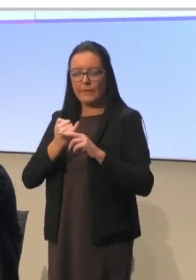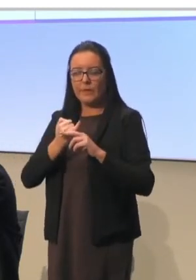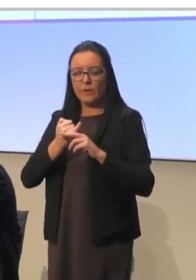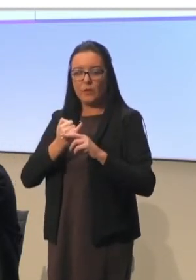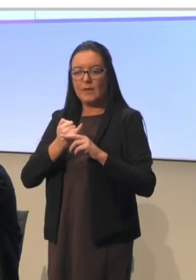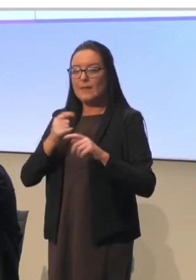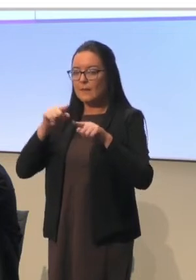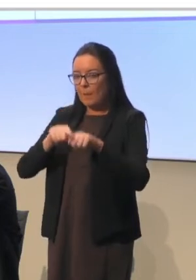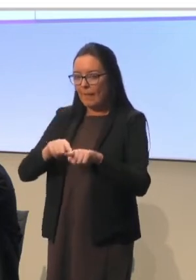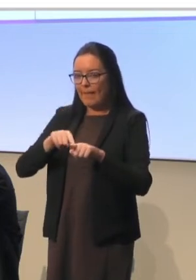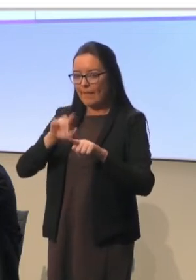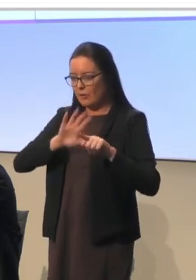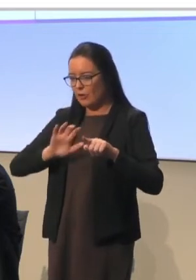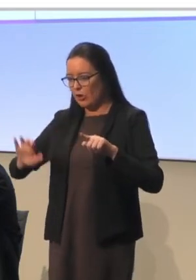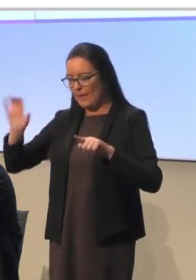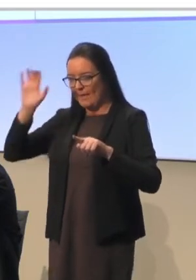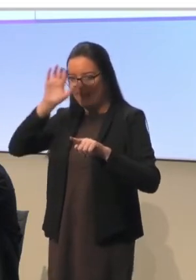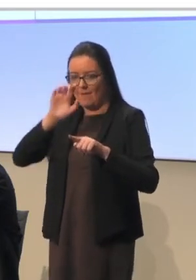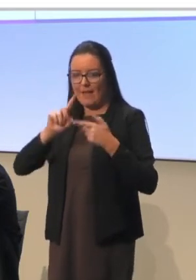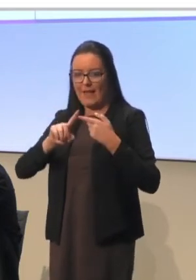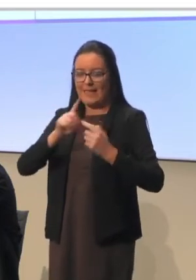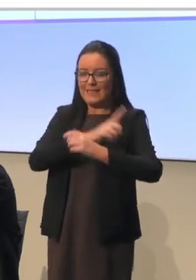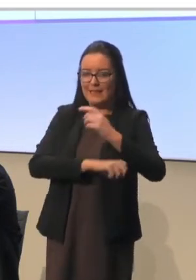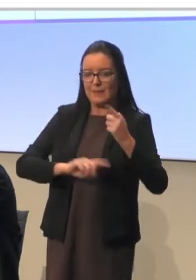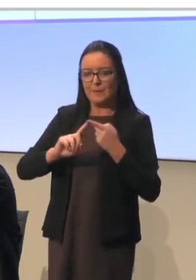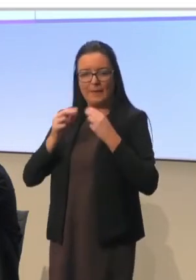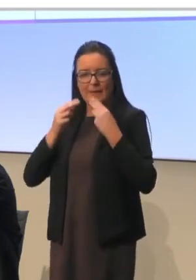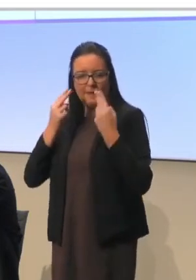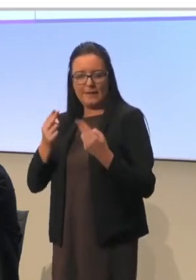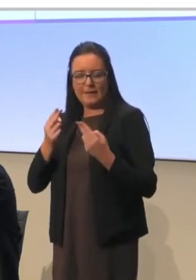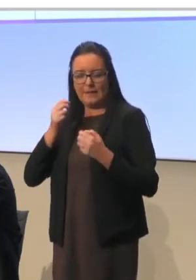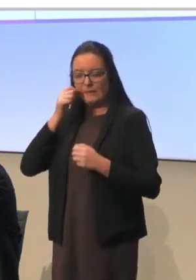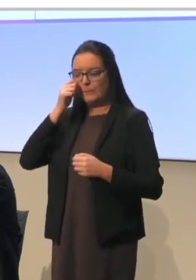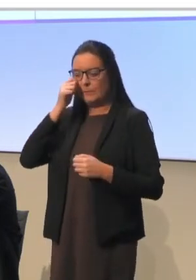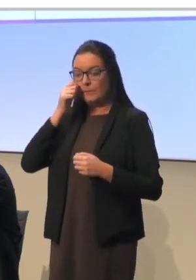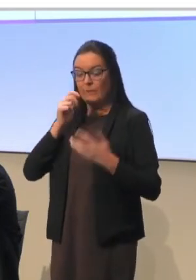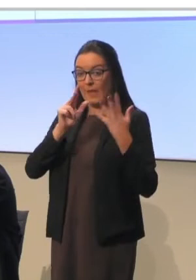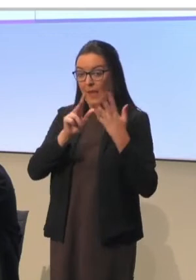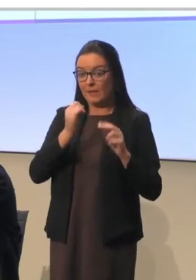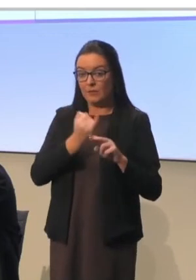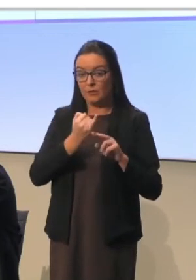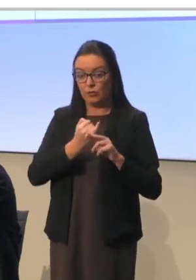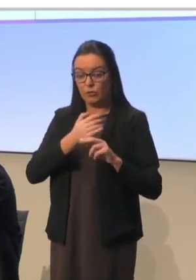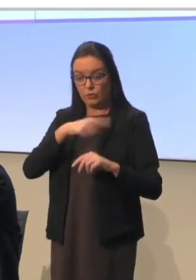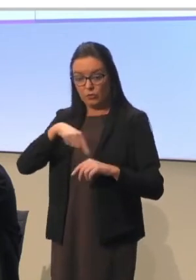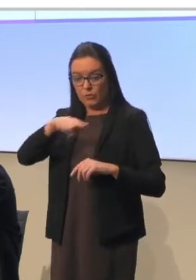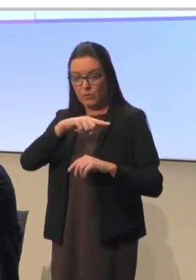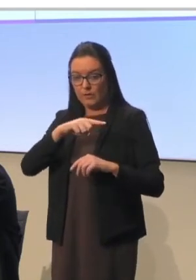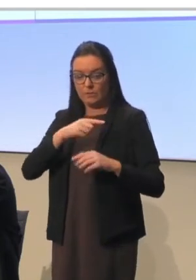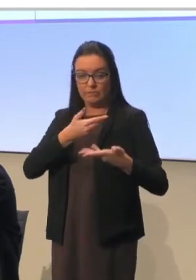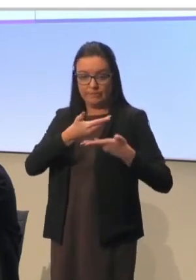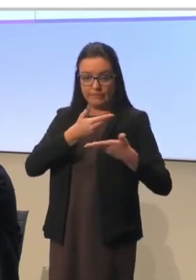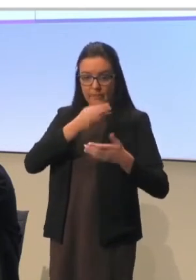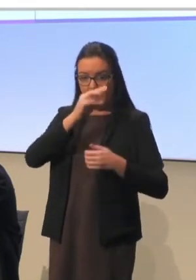geographic location and nature of disability or need. And within those 8 schools, we conducted interviews with principals,